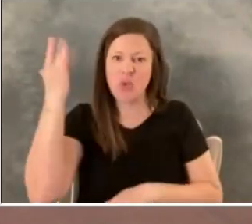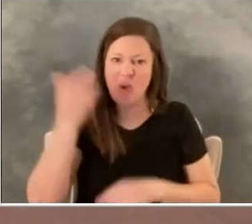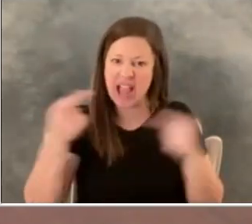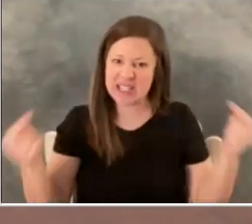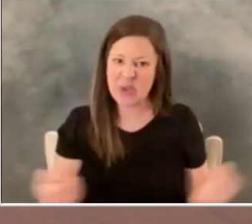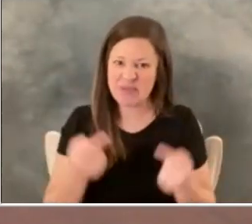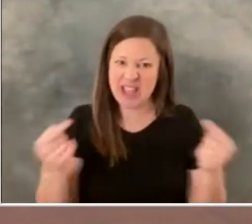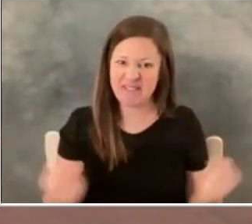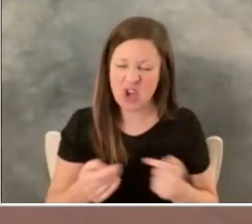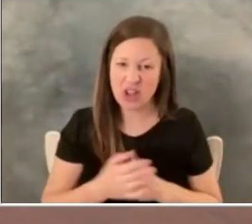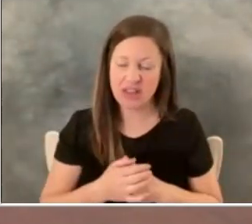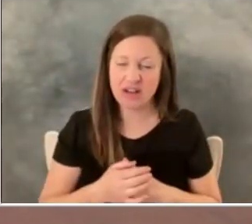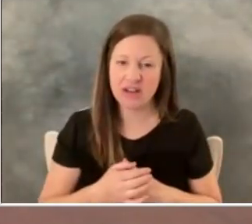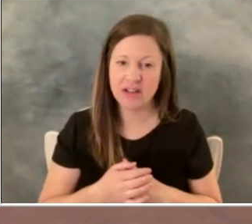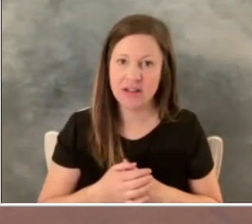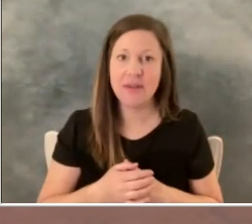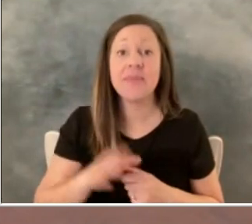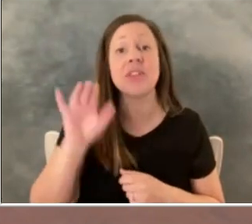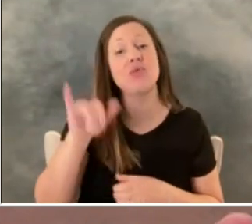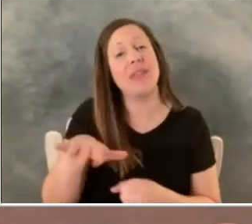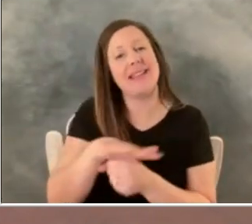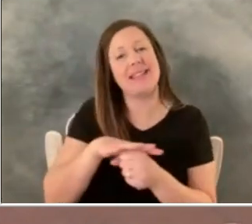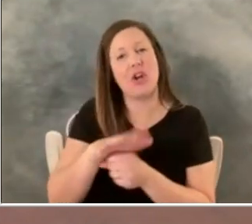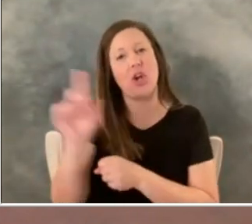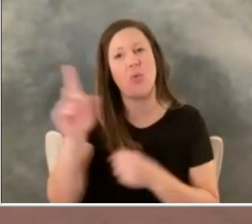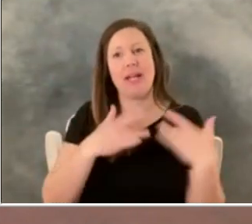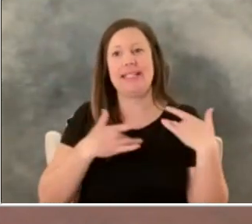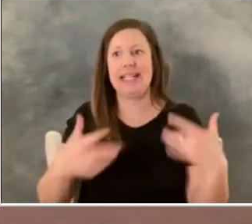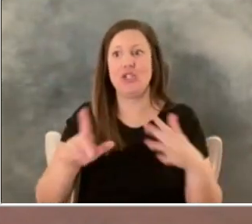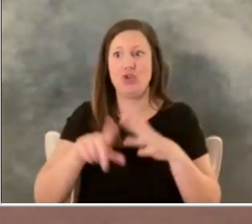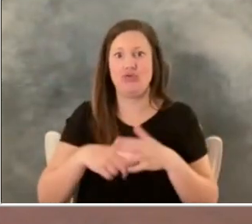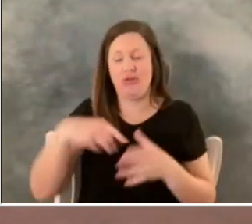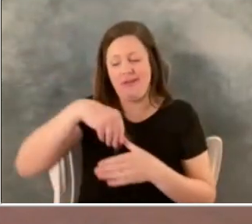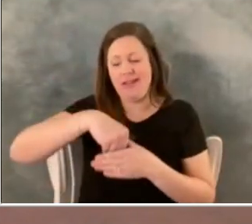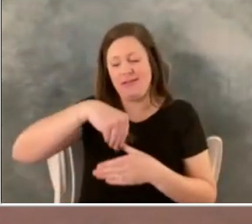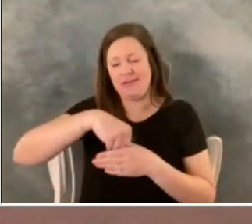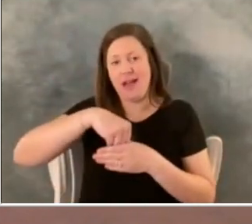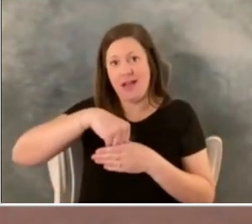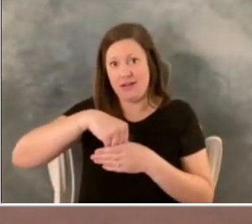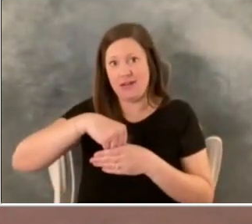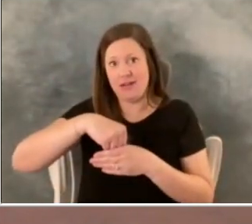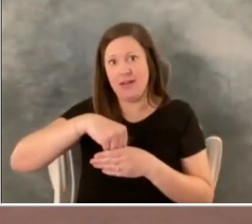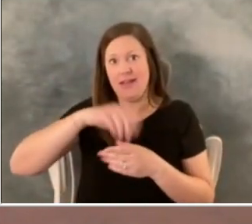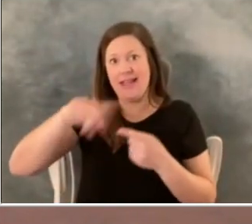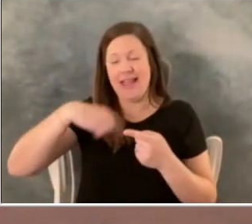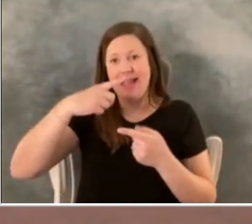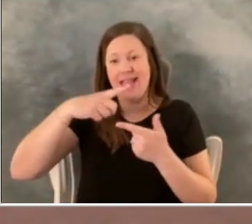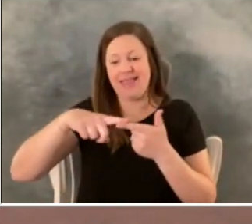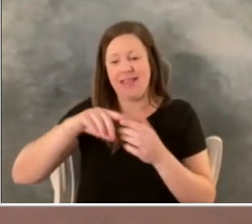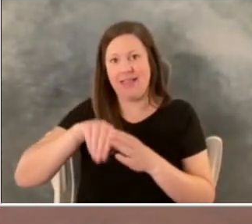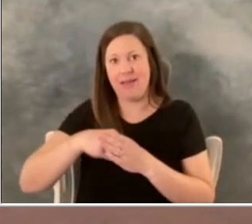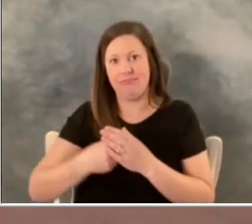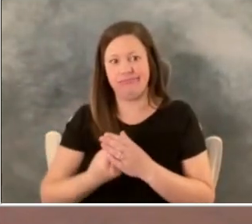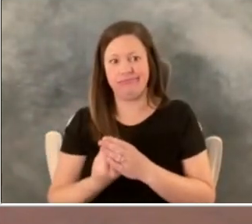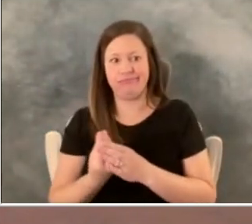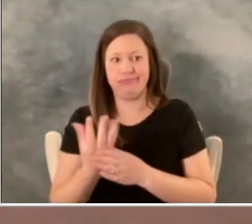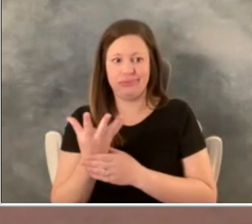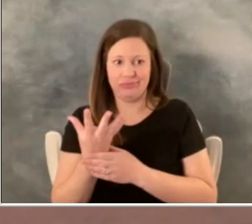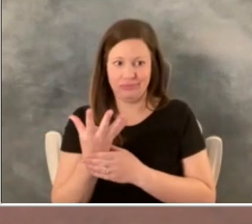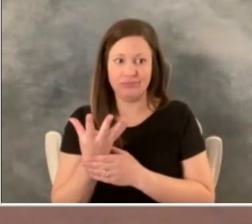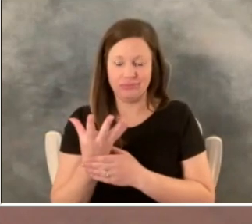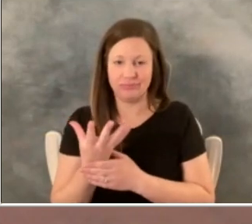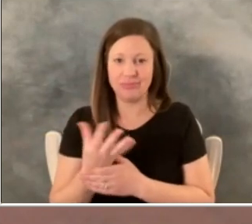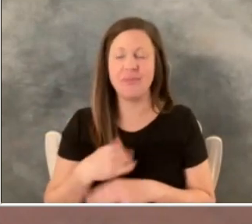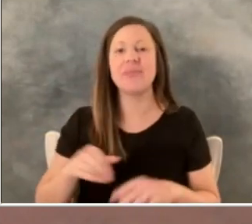That's an area where they often grow from the inside out, the marrow, the middle of the bone where the blood cells are made, and it doesn't